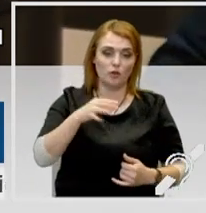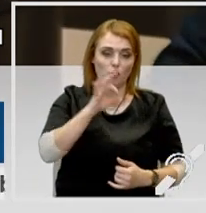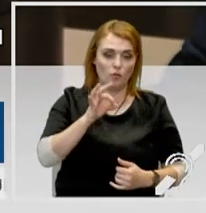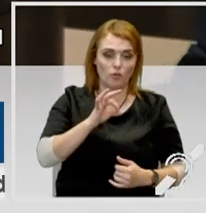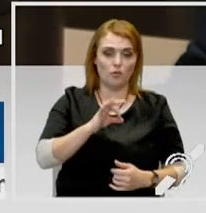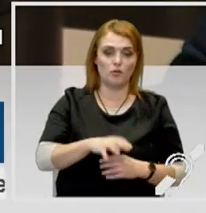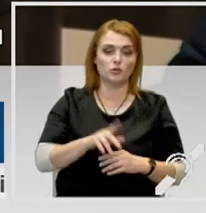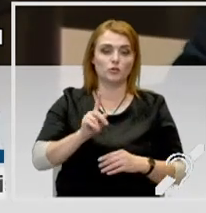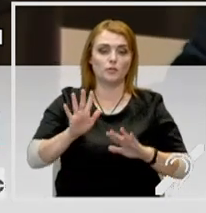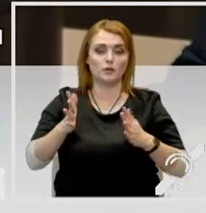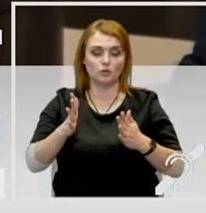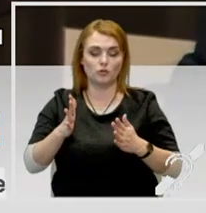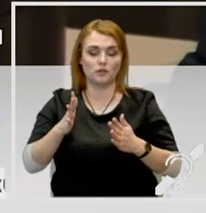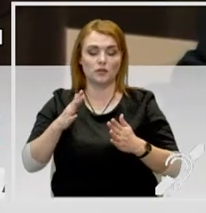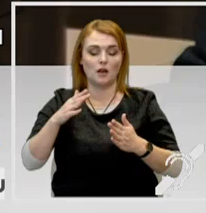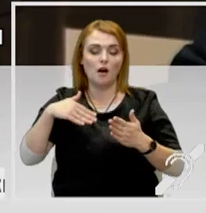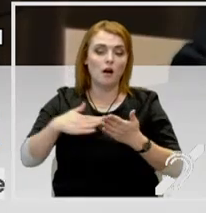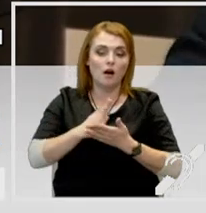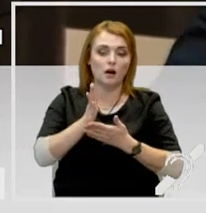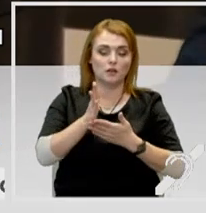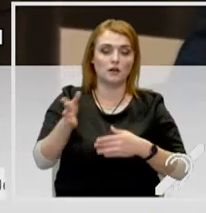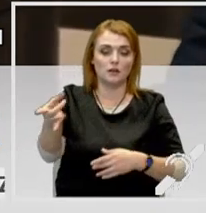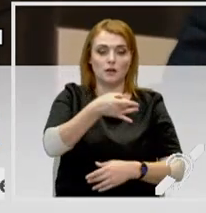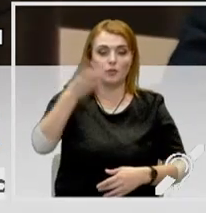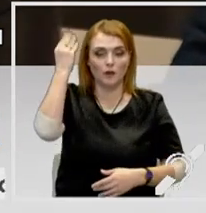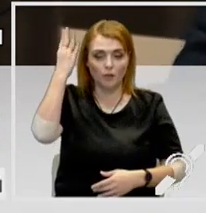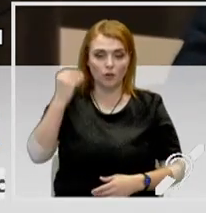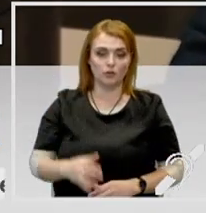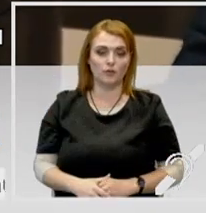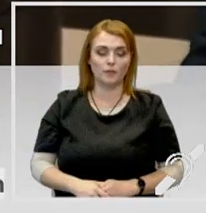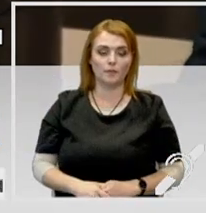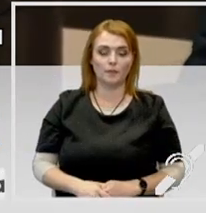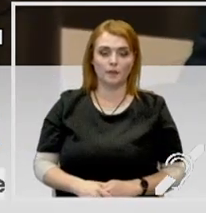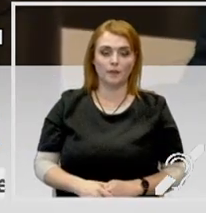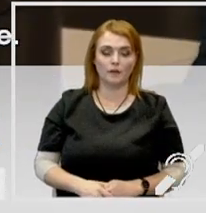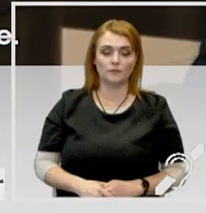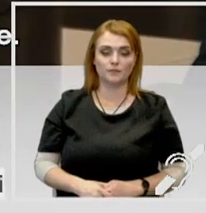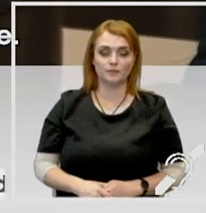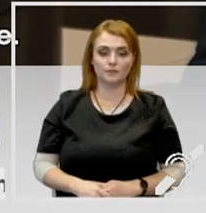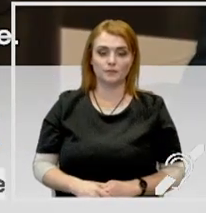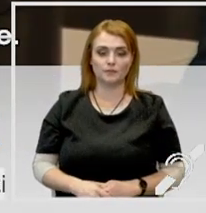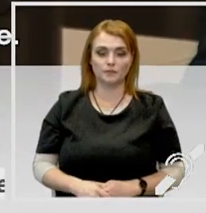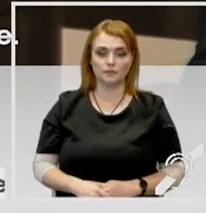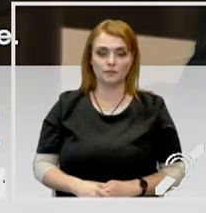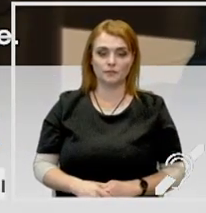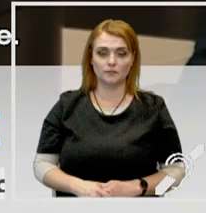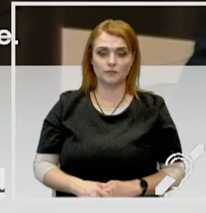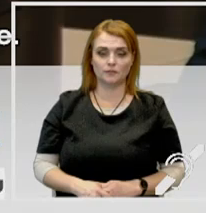time I no longer mean the weather, I mean the regional geopolitical circumstances that we find ourselves